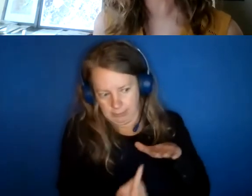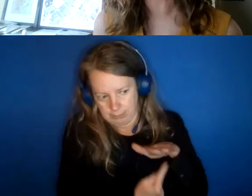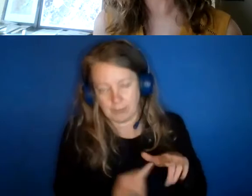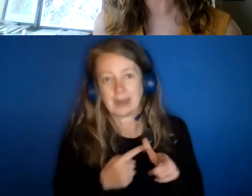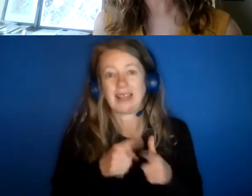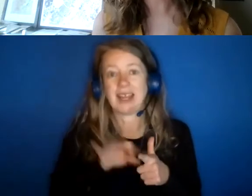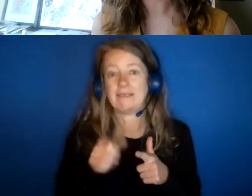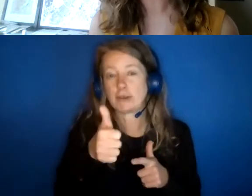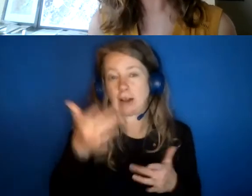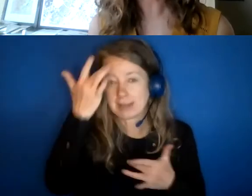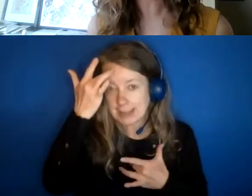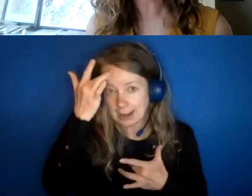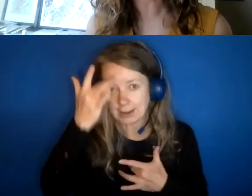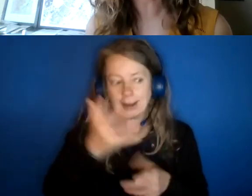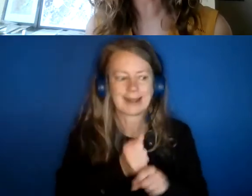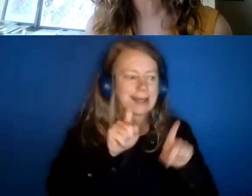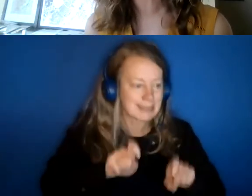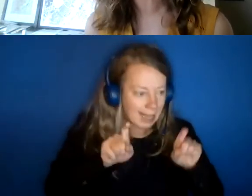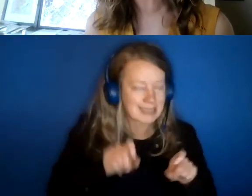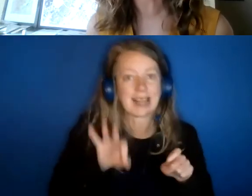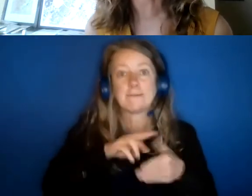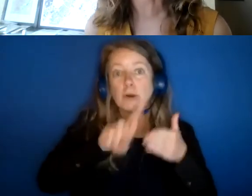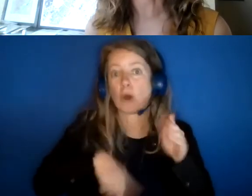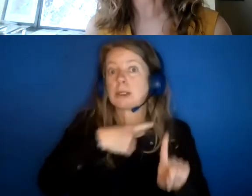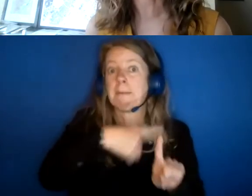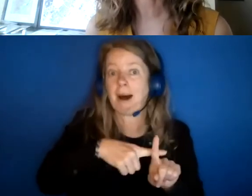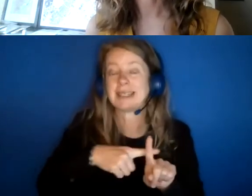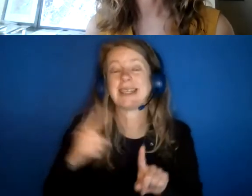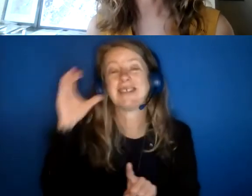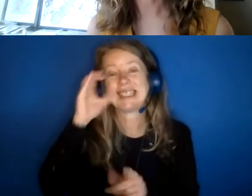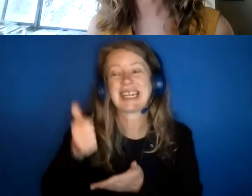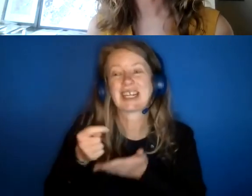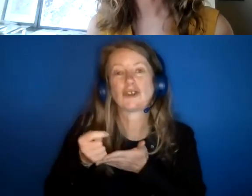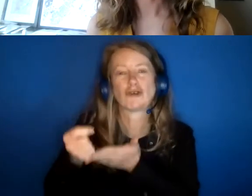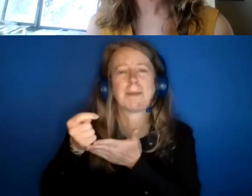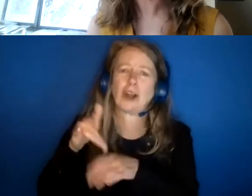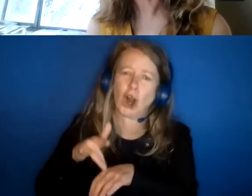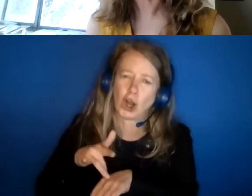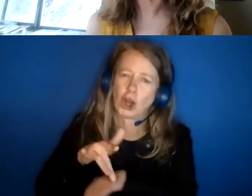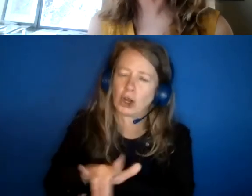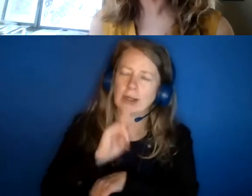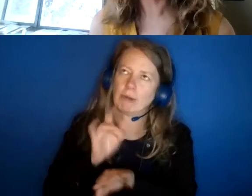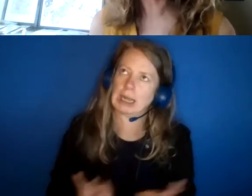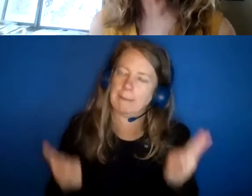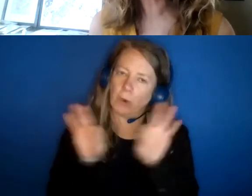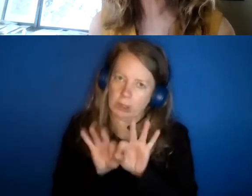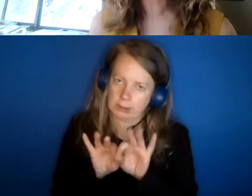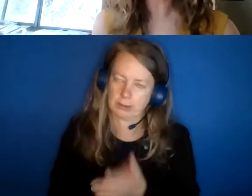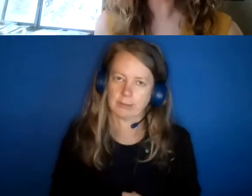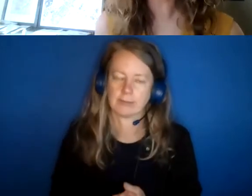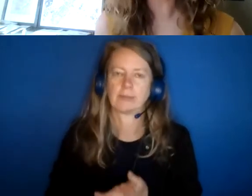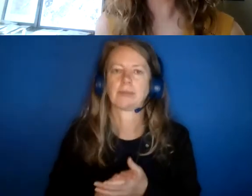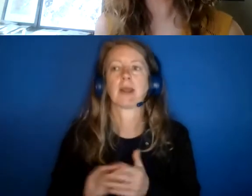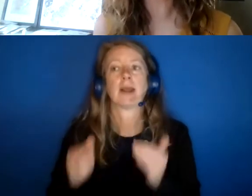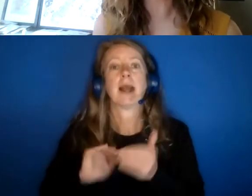treatment early if you're positive, I think is so important. Being even more careful if